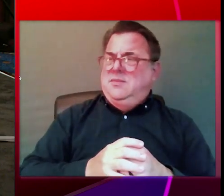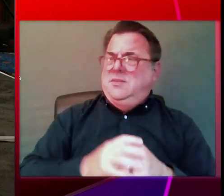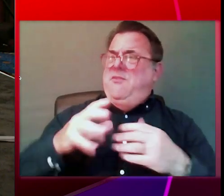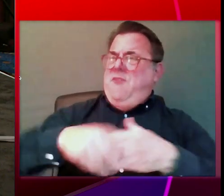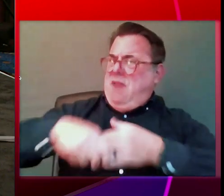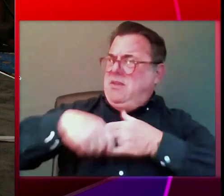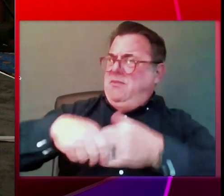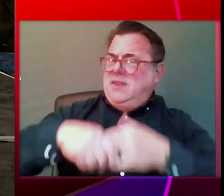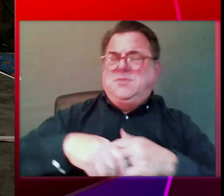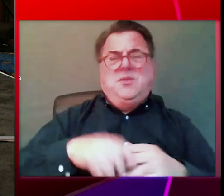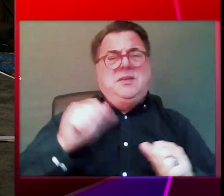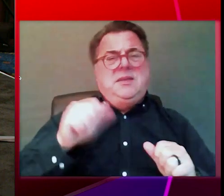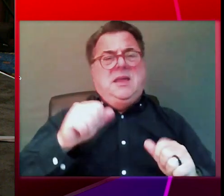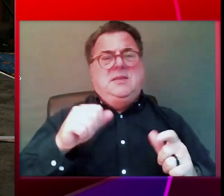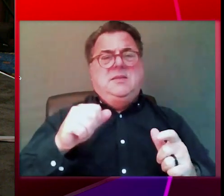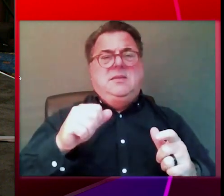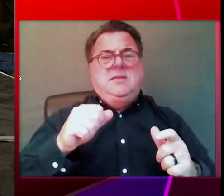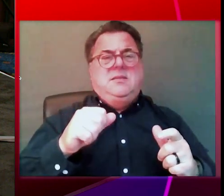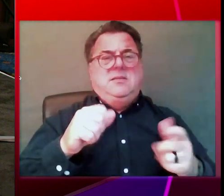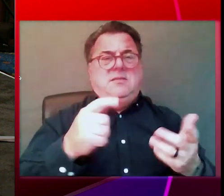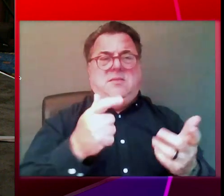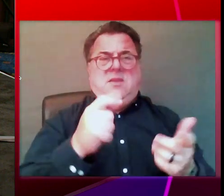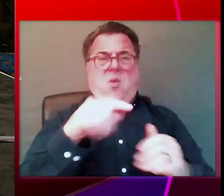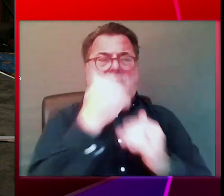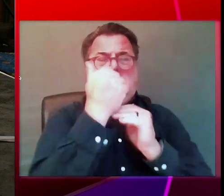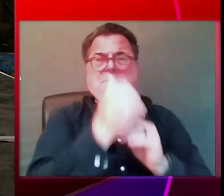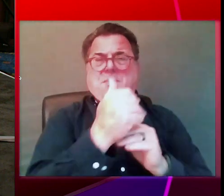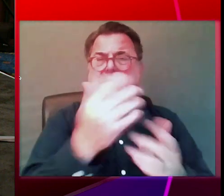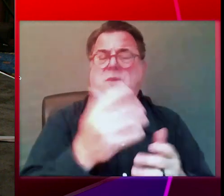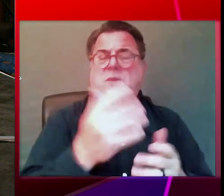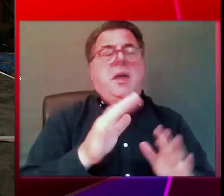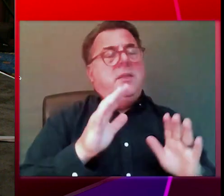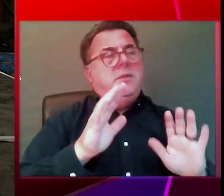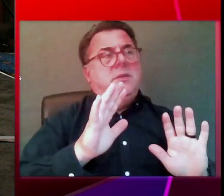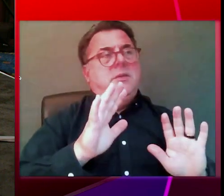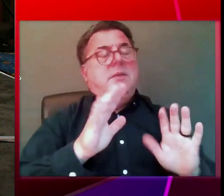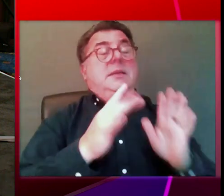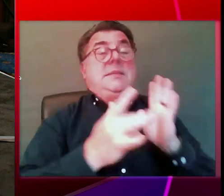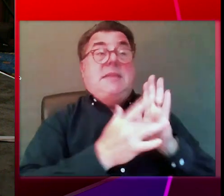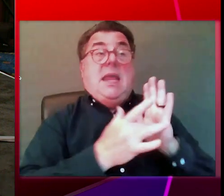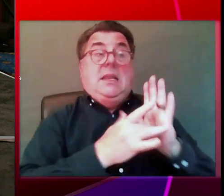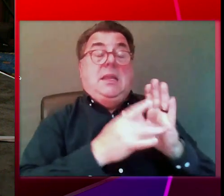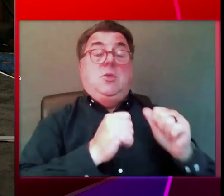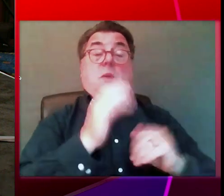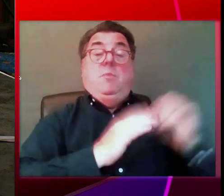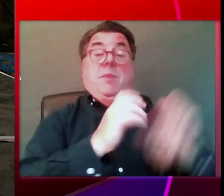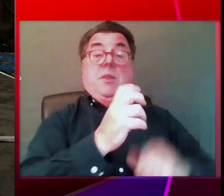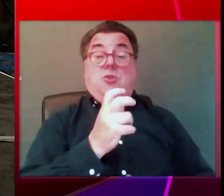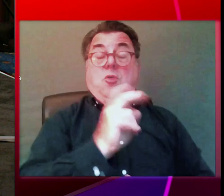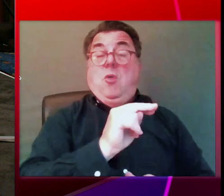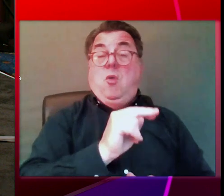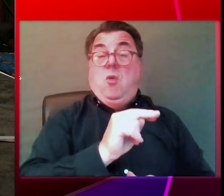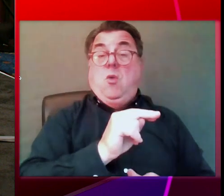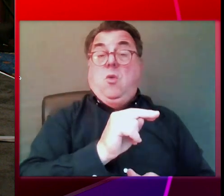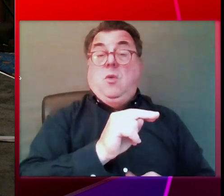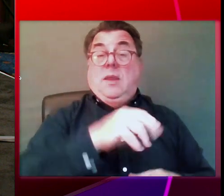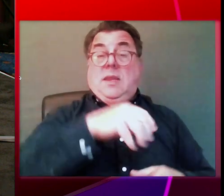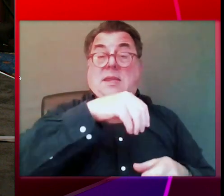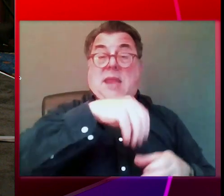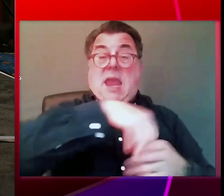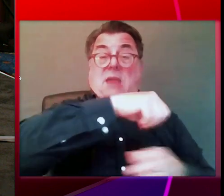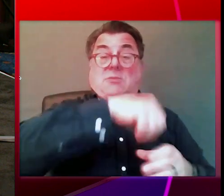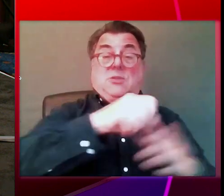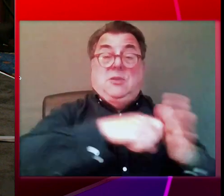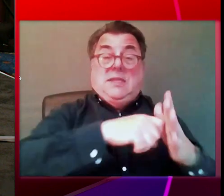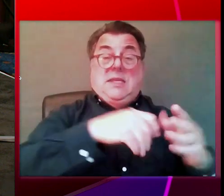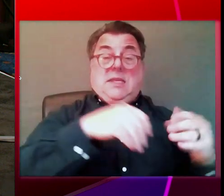basically only limited by where you can write code. I mean, technically you could build your own external key store. We've published